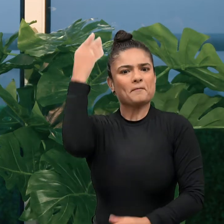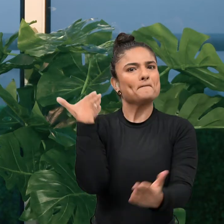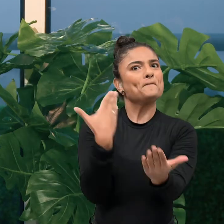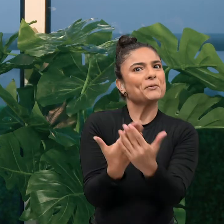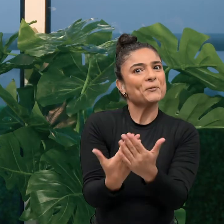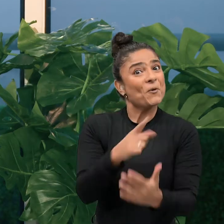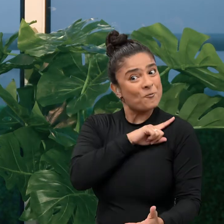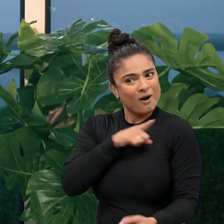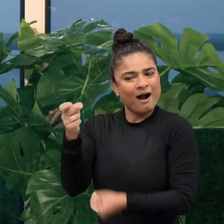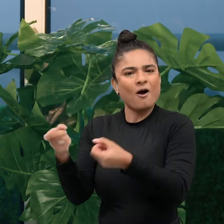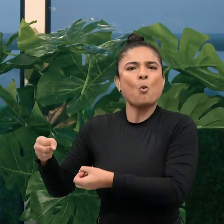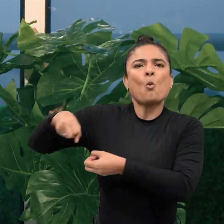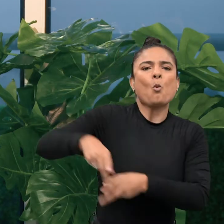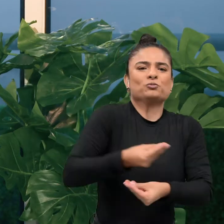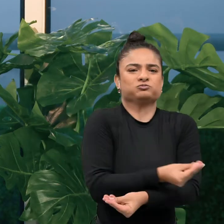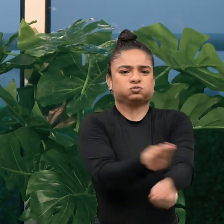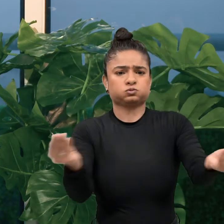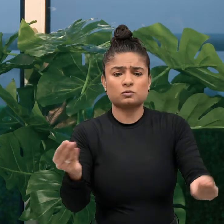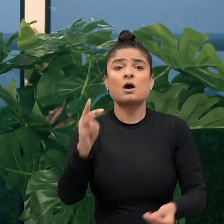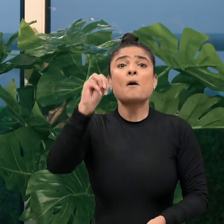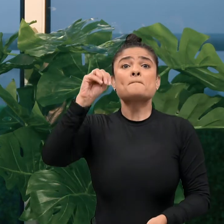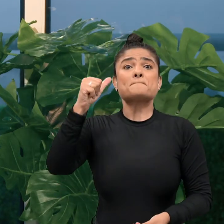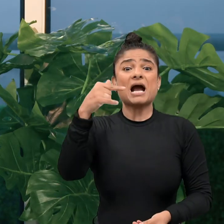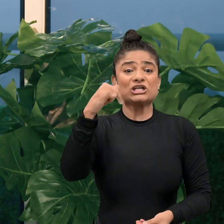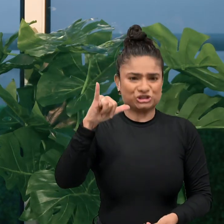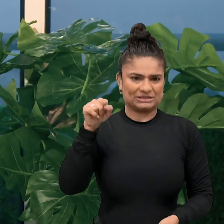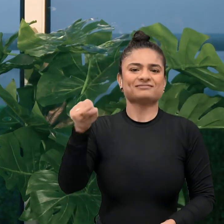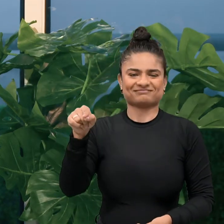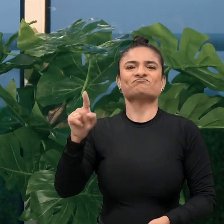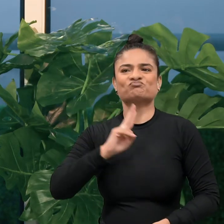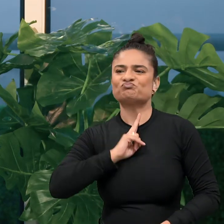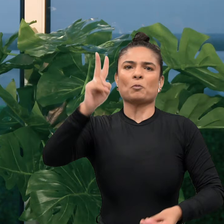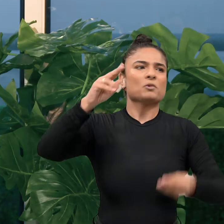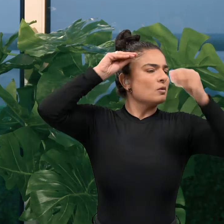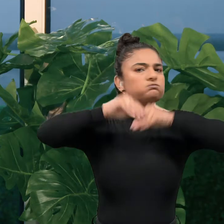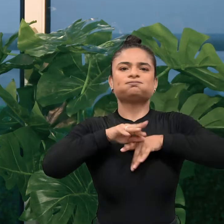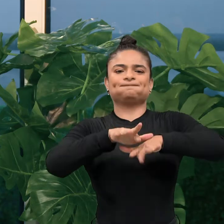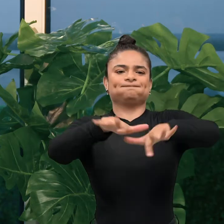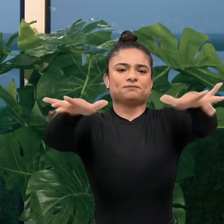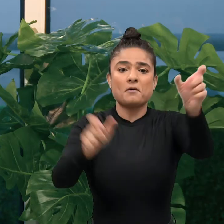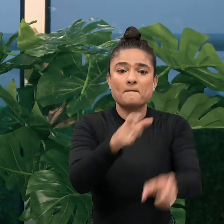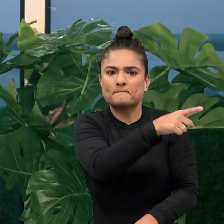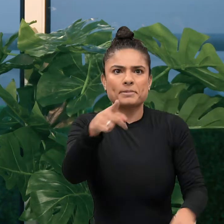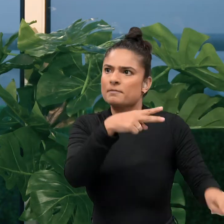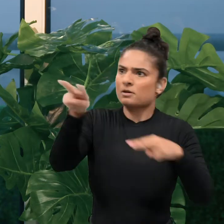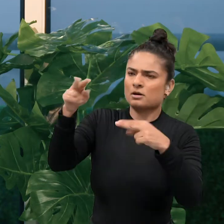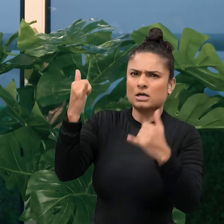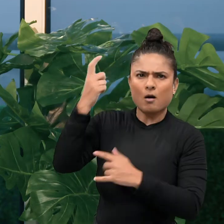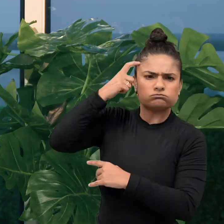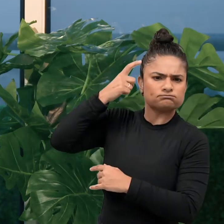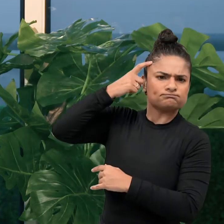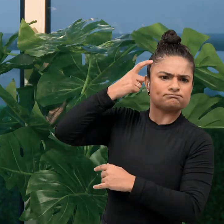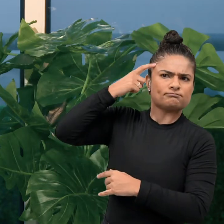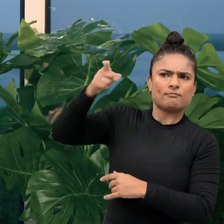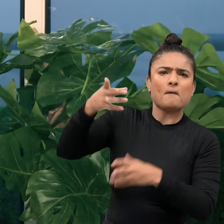en sodoende hul eie rybewys te kry. Magic Nkhwashu is a well-known voice on our airwaves and has become the conscience